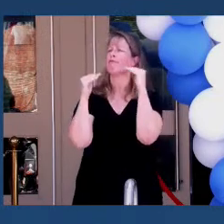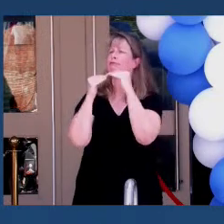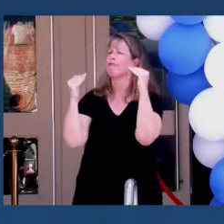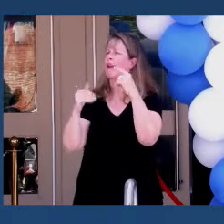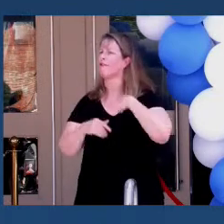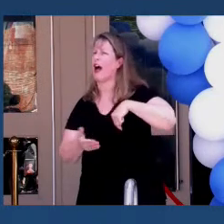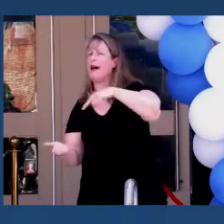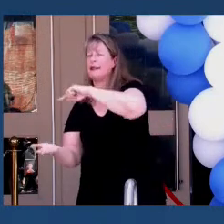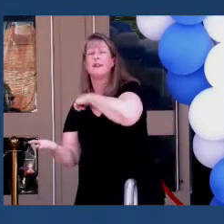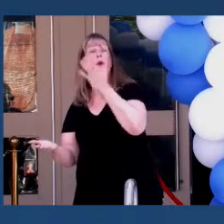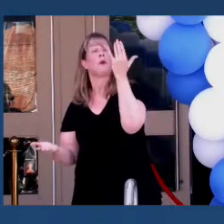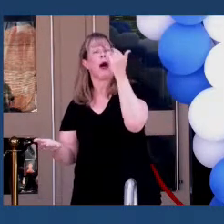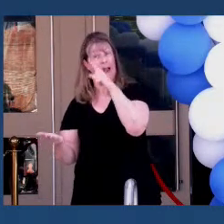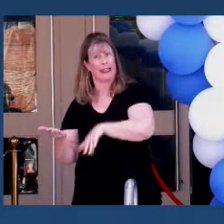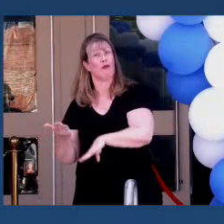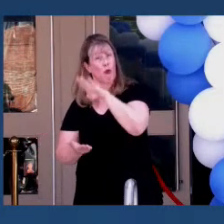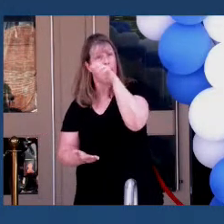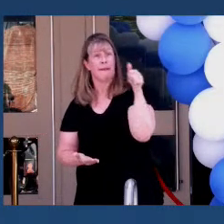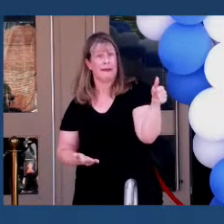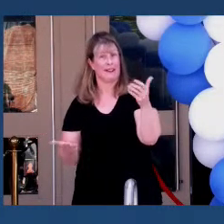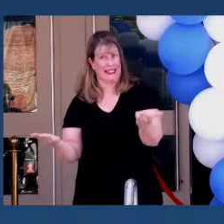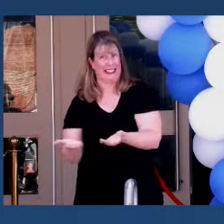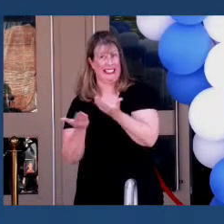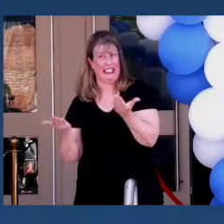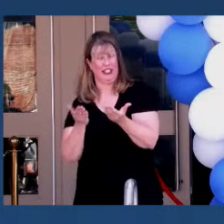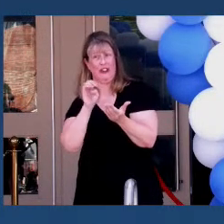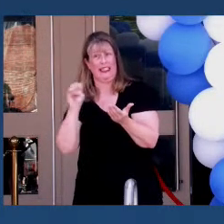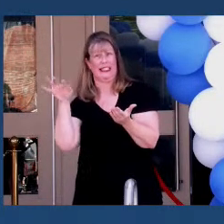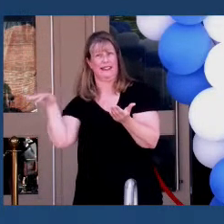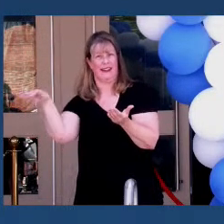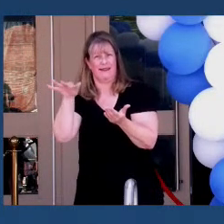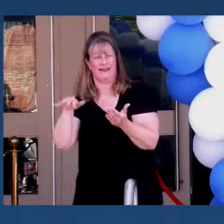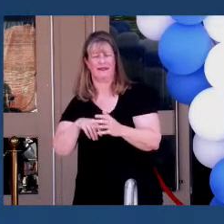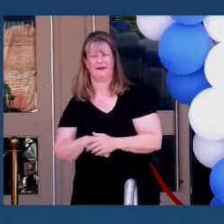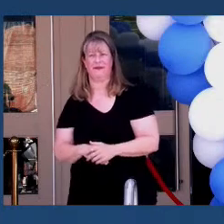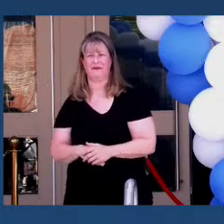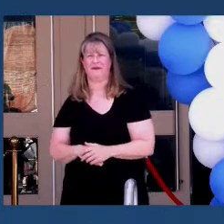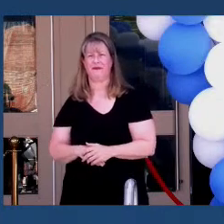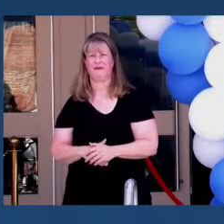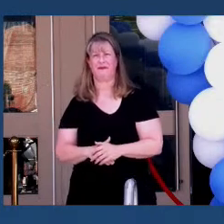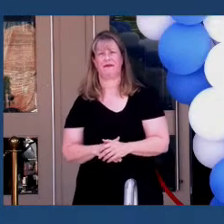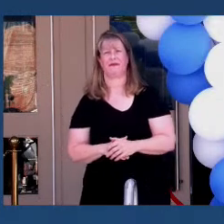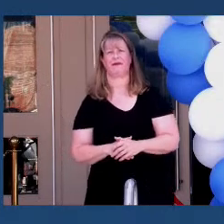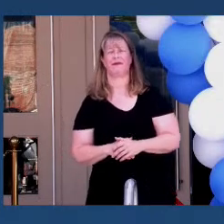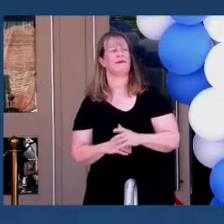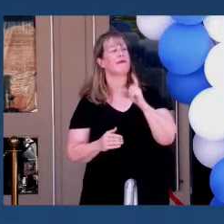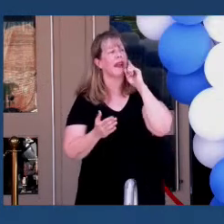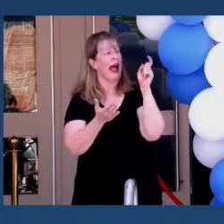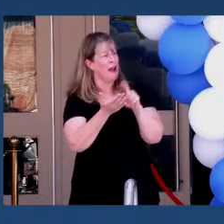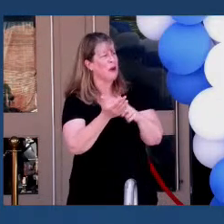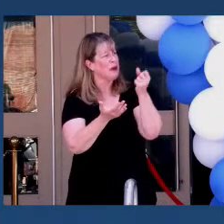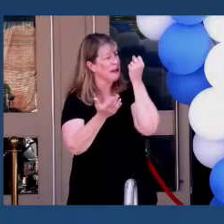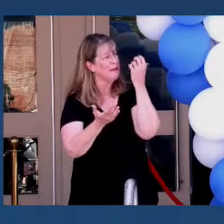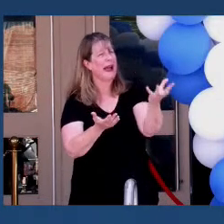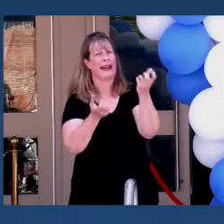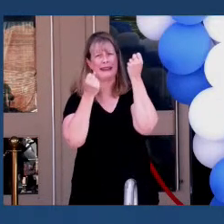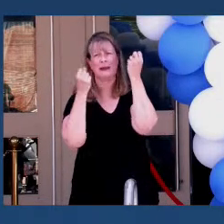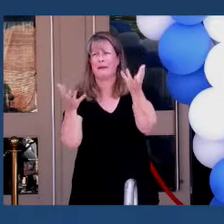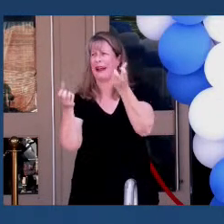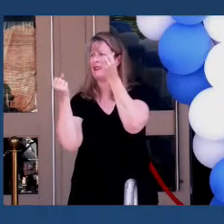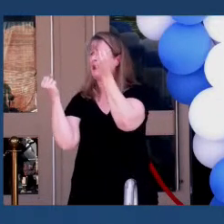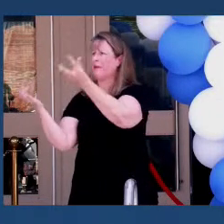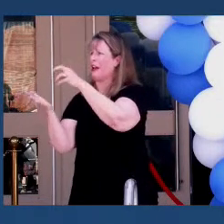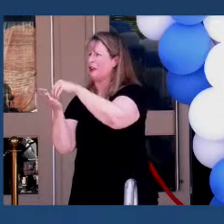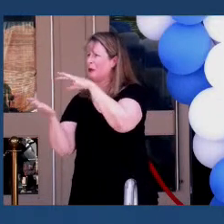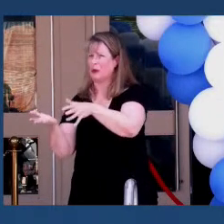neighborhood because he grew up right here on Wilmington's east side. I see so many of the kids that grew up with me on the